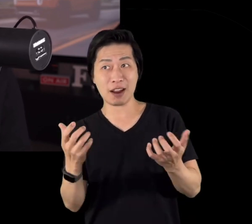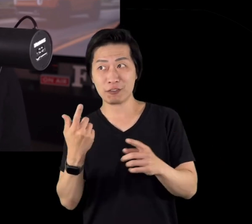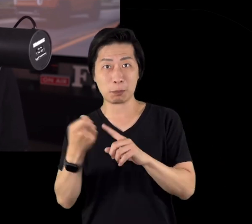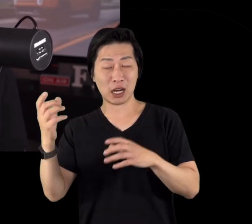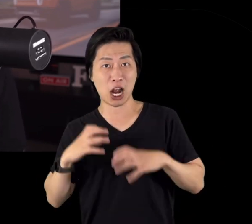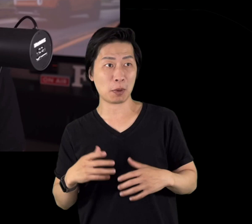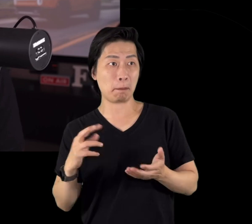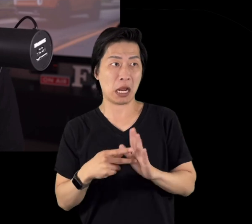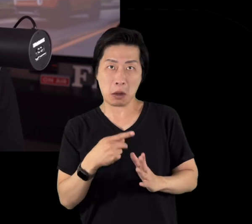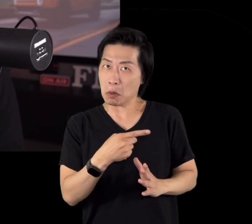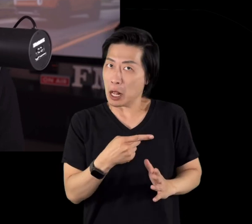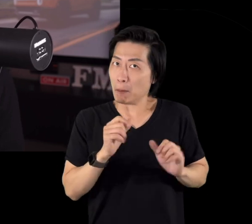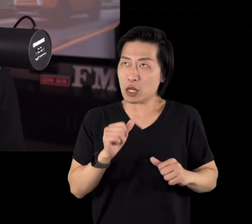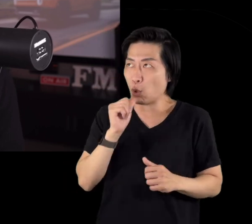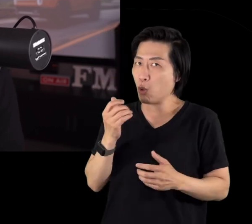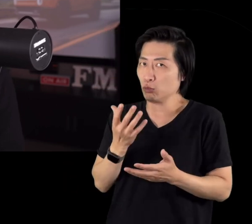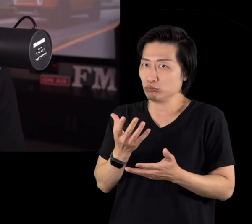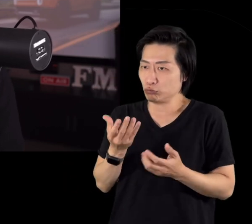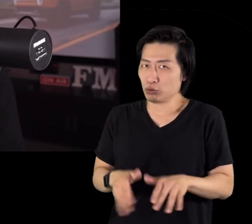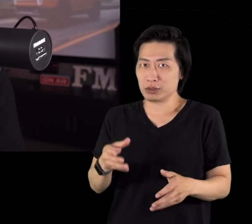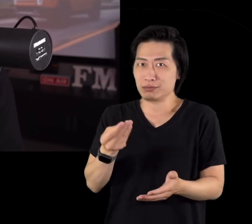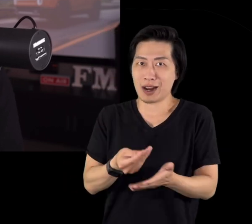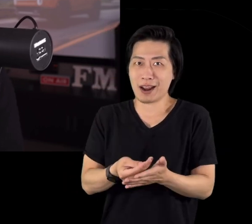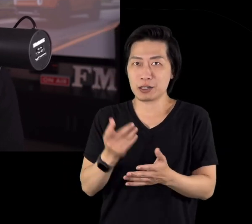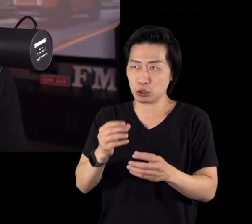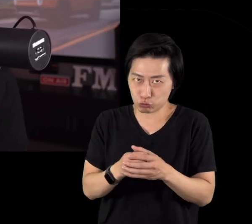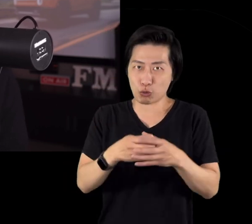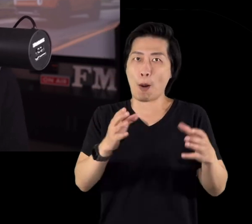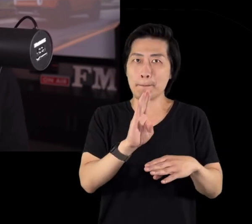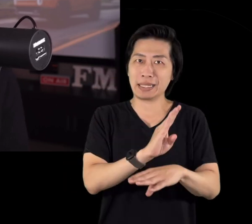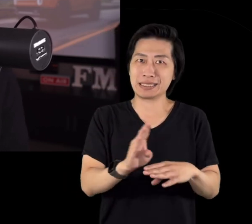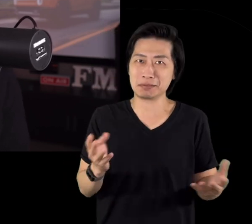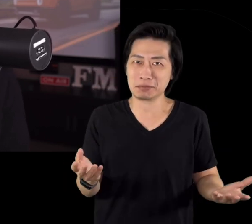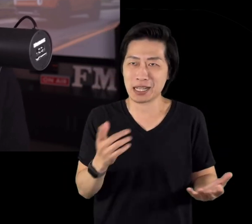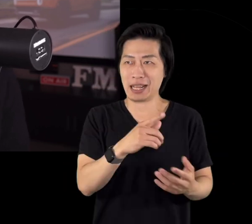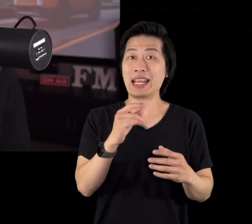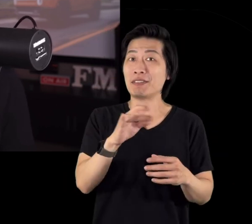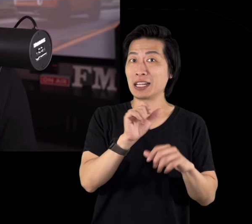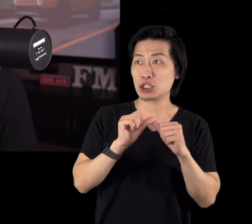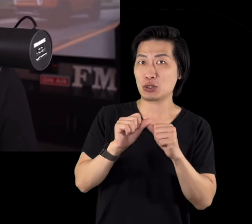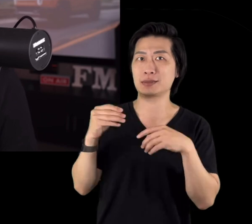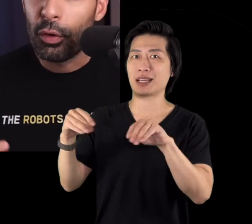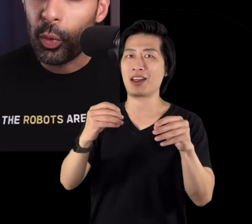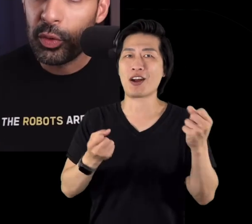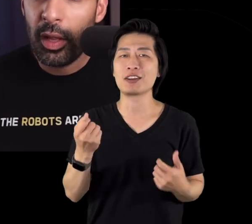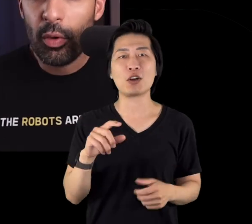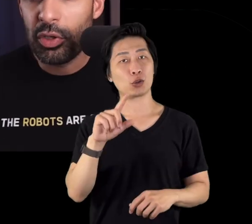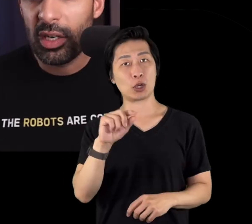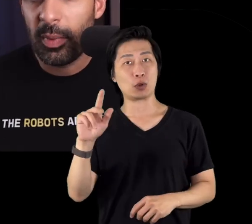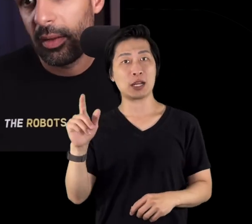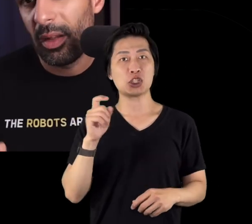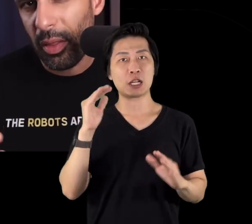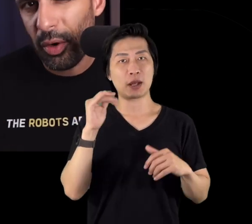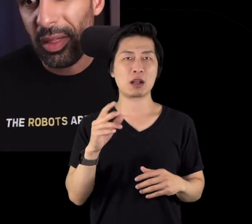where they'll never really run out of cash potentially, as long as they can continue to grow the business and they continue to grow their deliveries. For 2023,